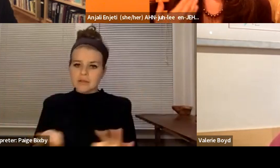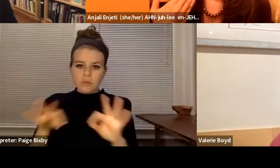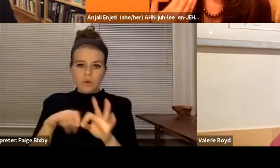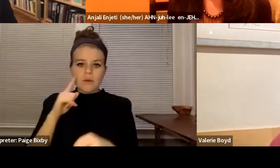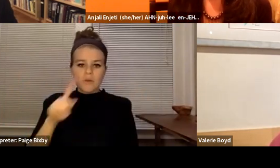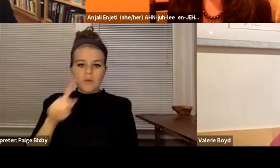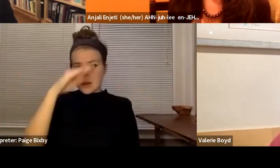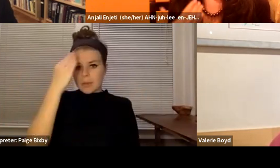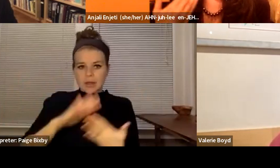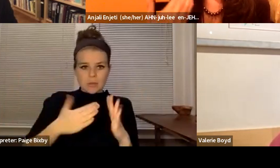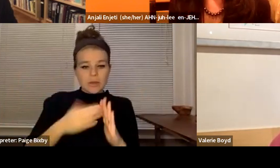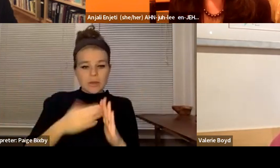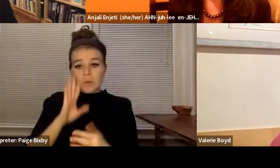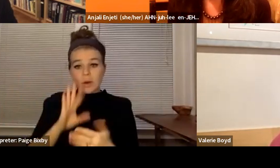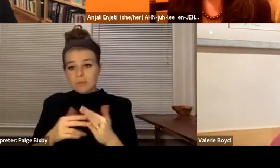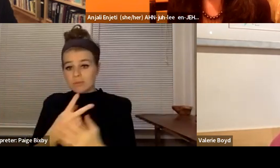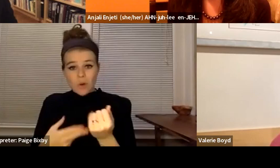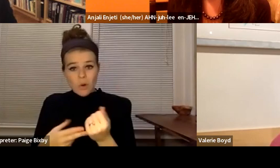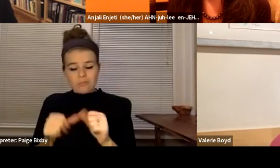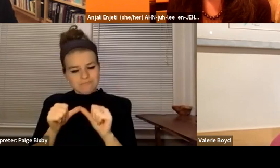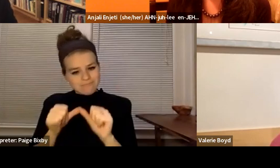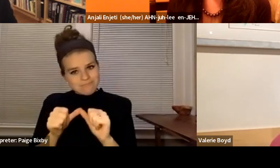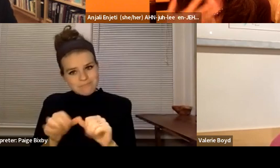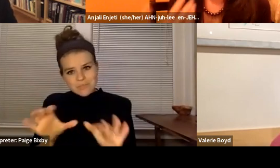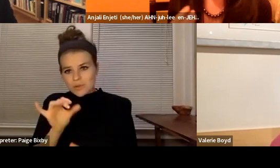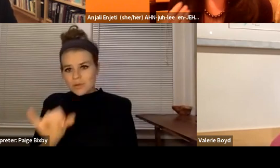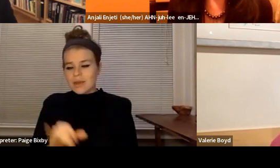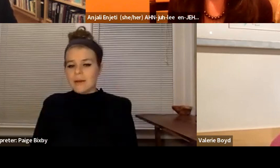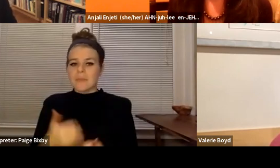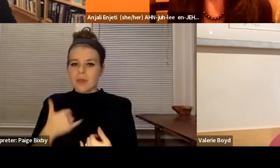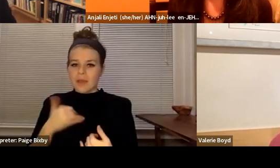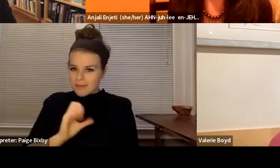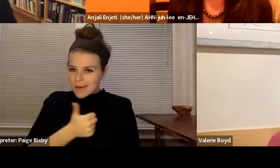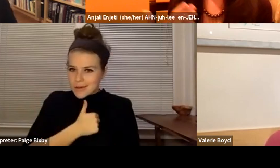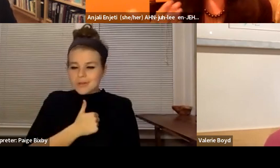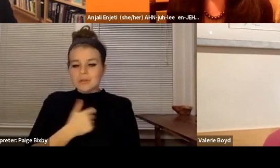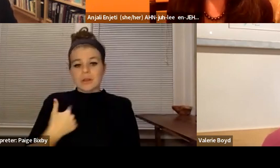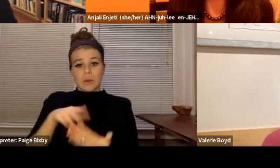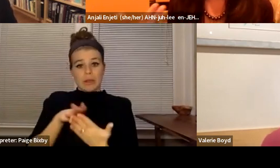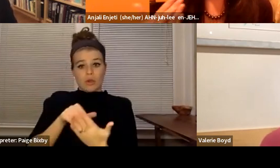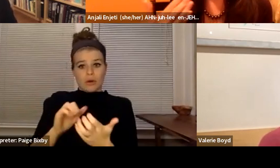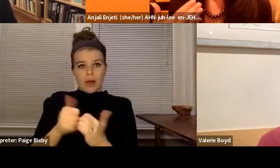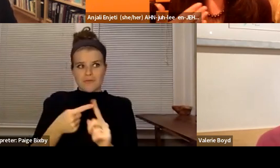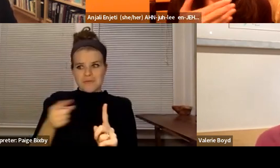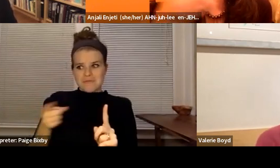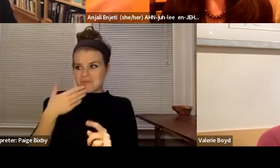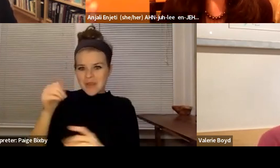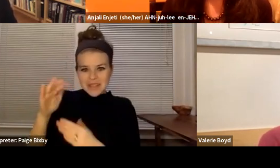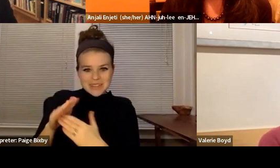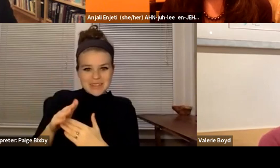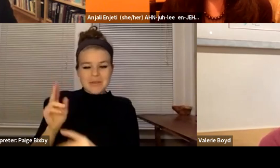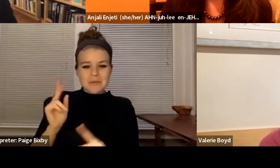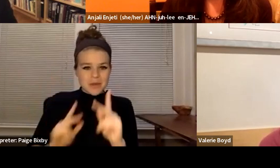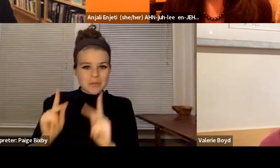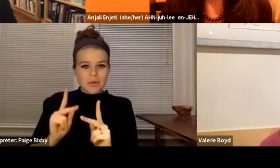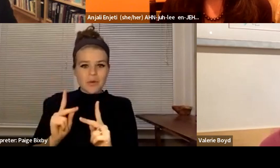Black community and the Brown community to keep doing that work. And we learn how to do it from the best, from the people that were